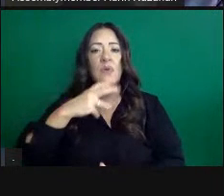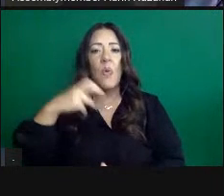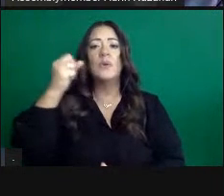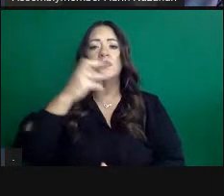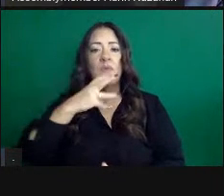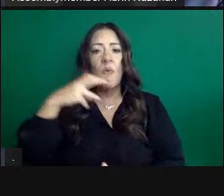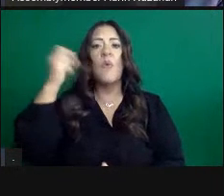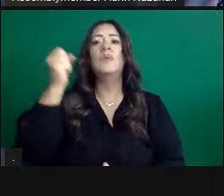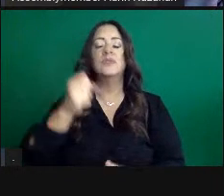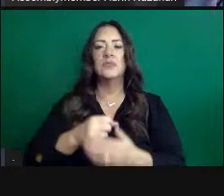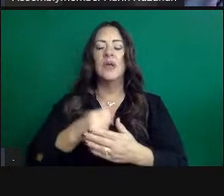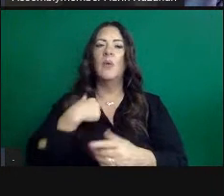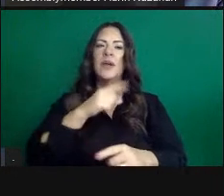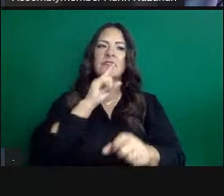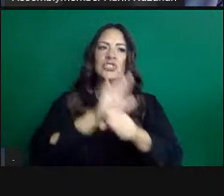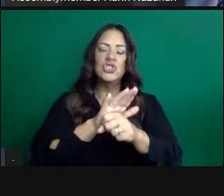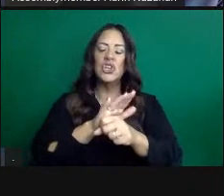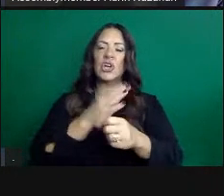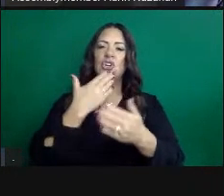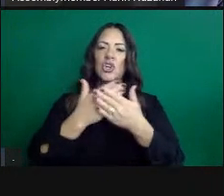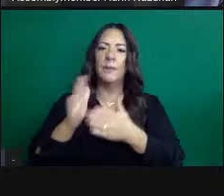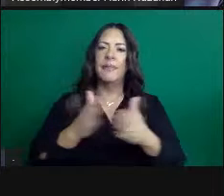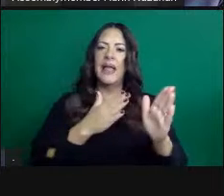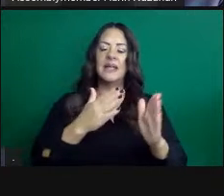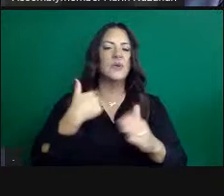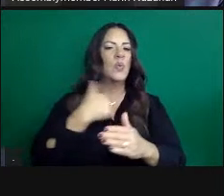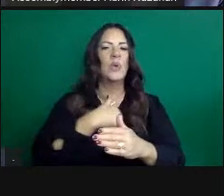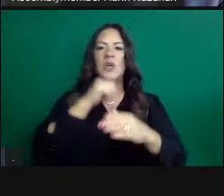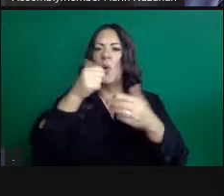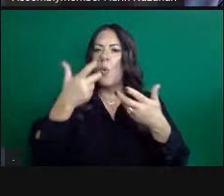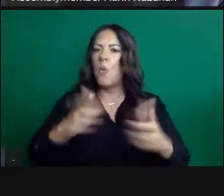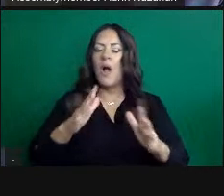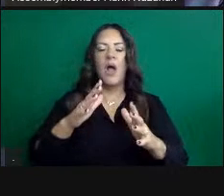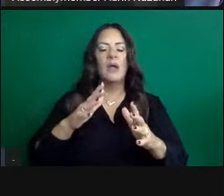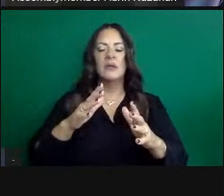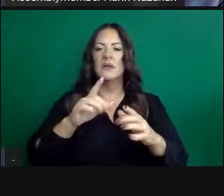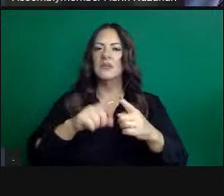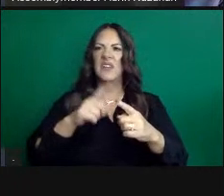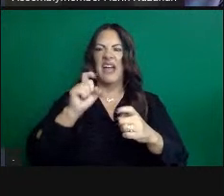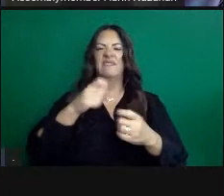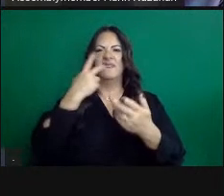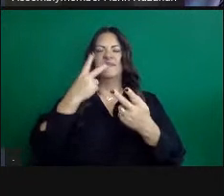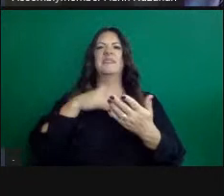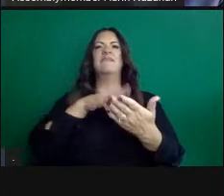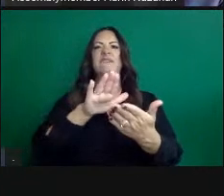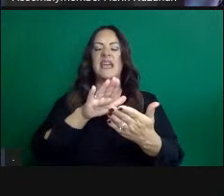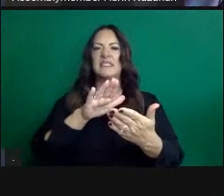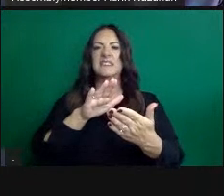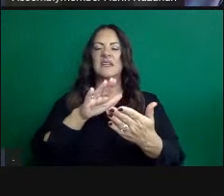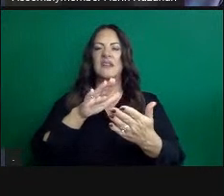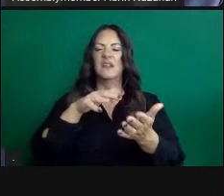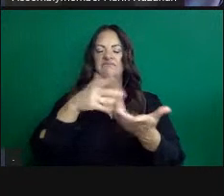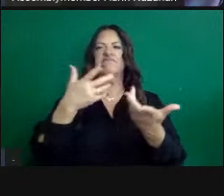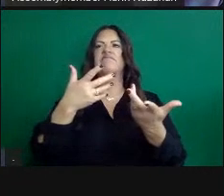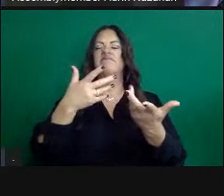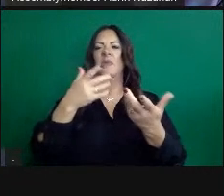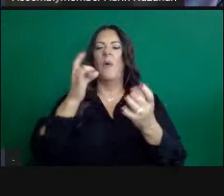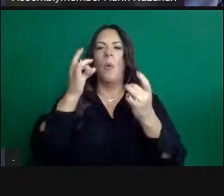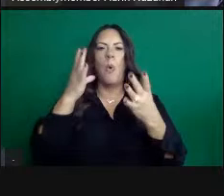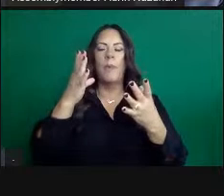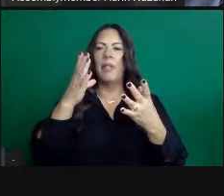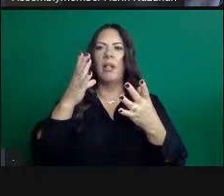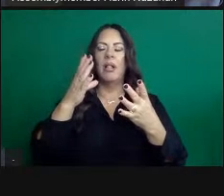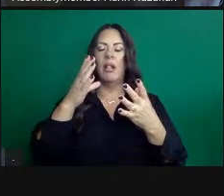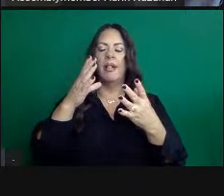ensure that we never have to deal with frailties such as we did in our systems during this pandemic